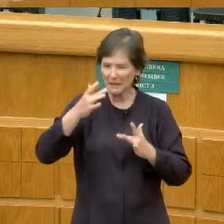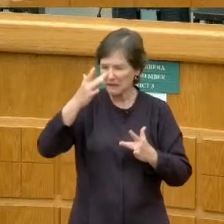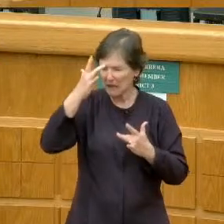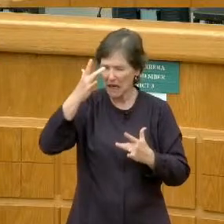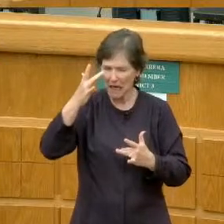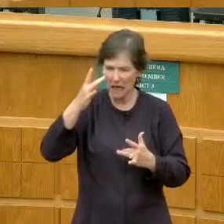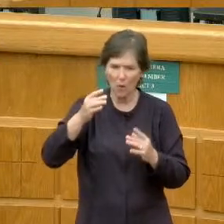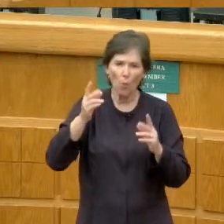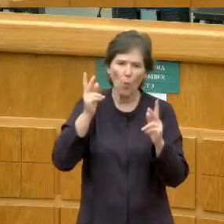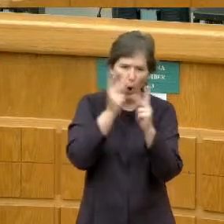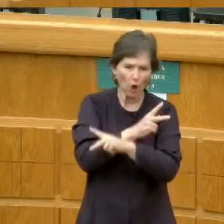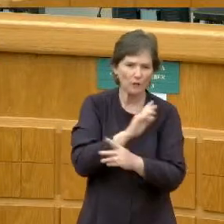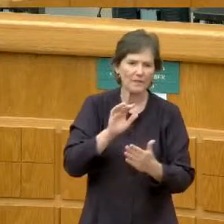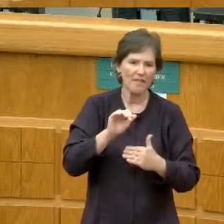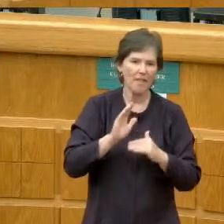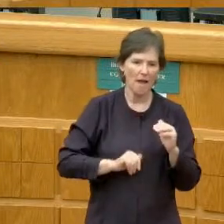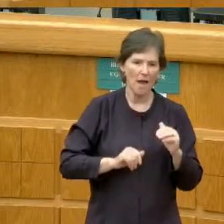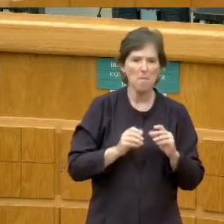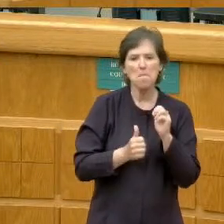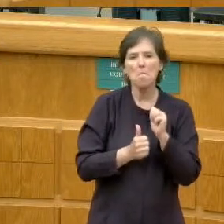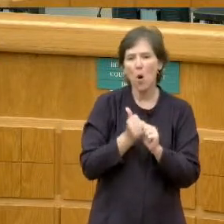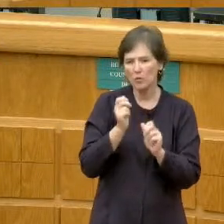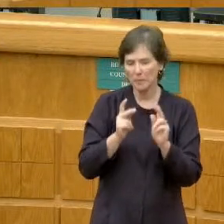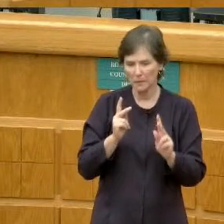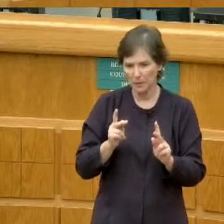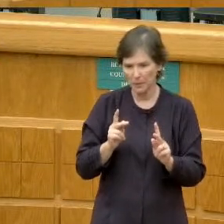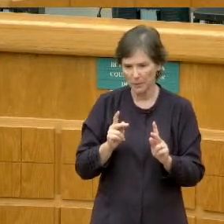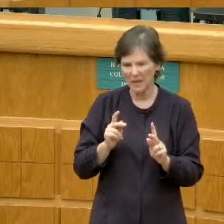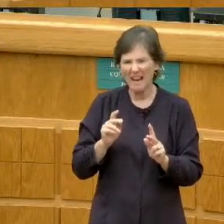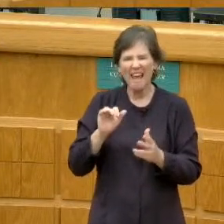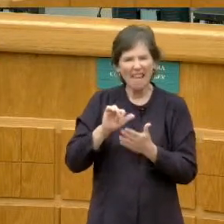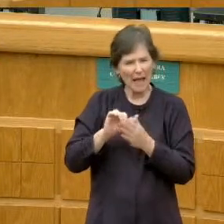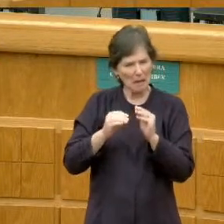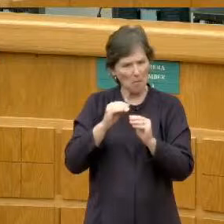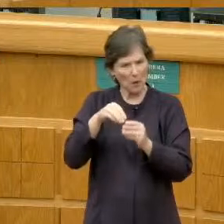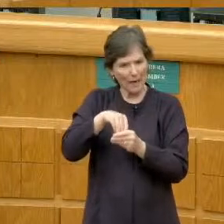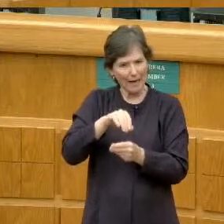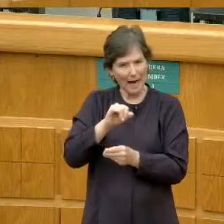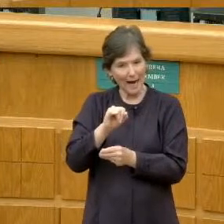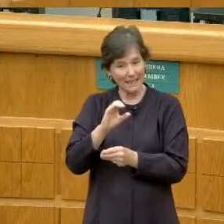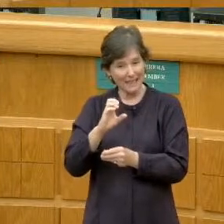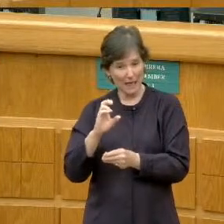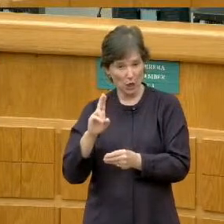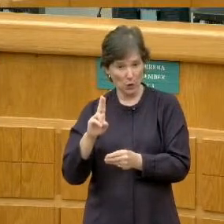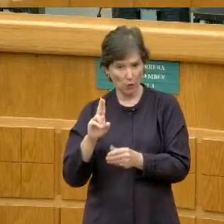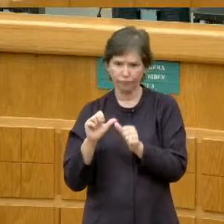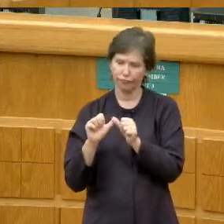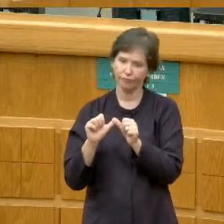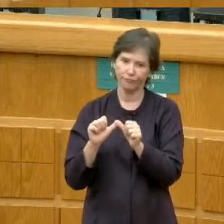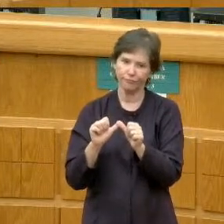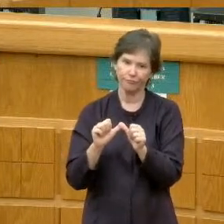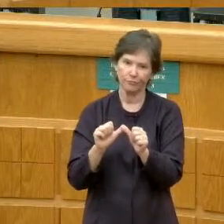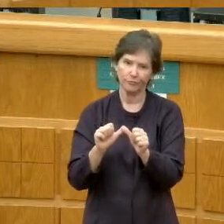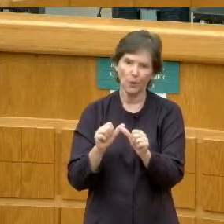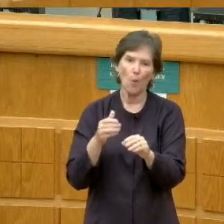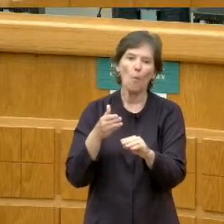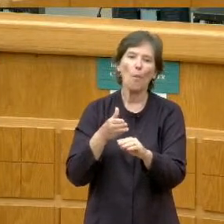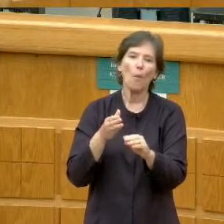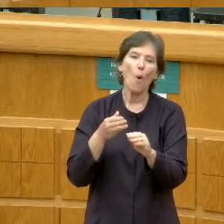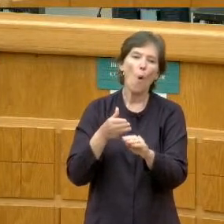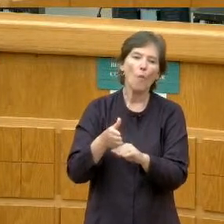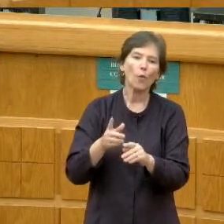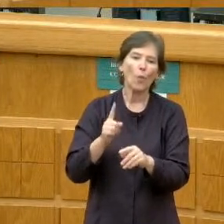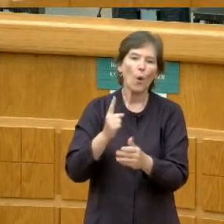that number's been somewhat consistent over the past at least week and a half. It's 3 fewer than